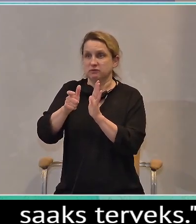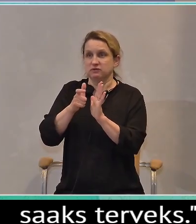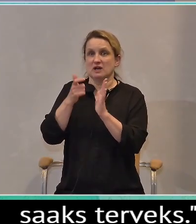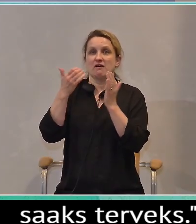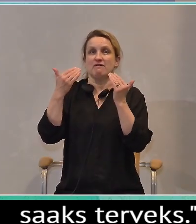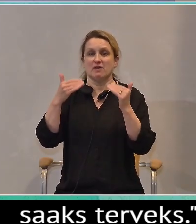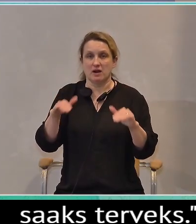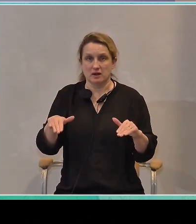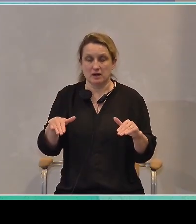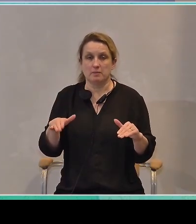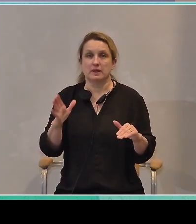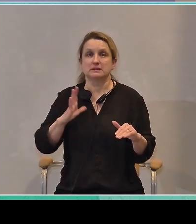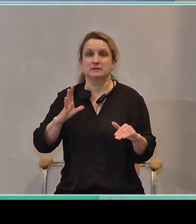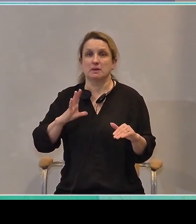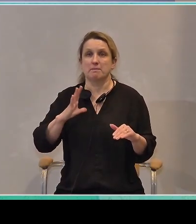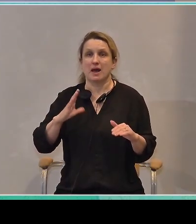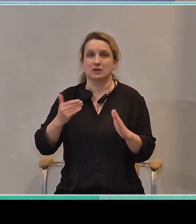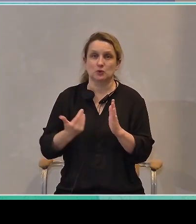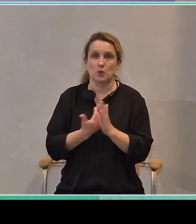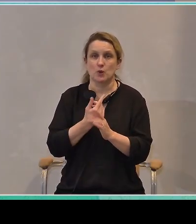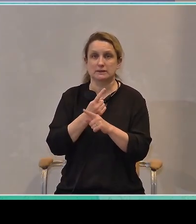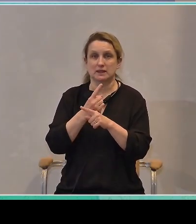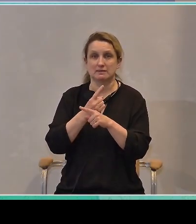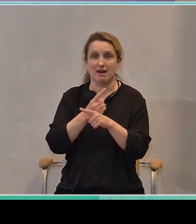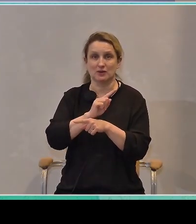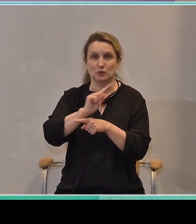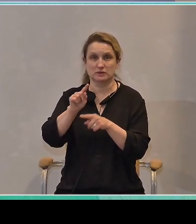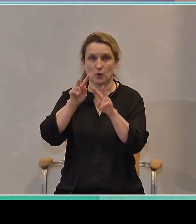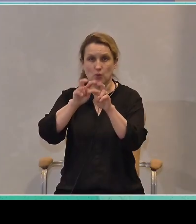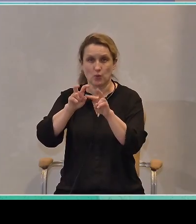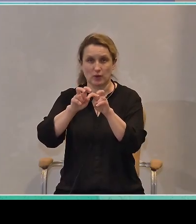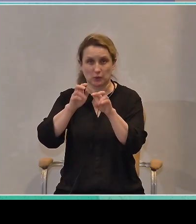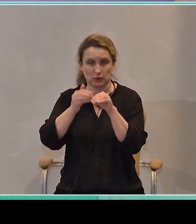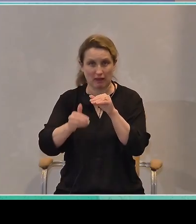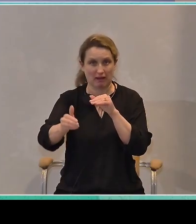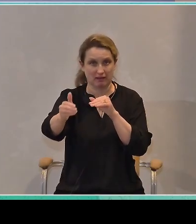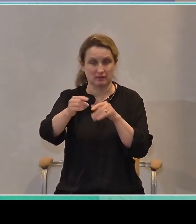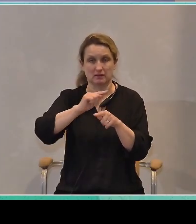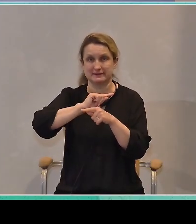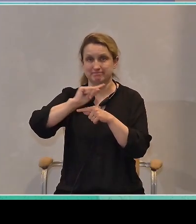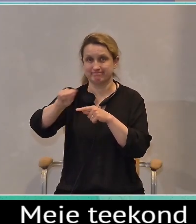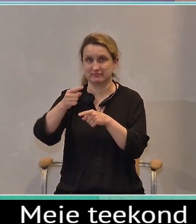when we had just found out about the diagnosis and we returned to Tartu